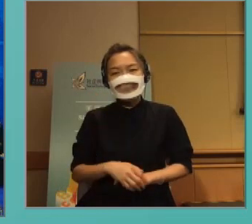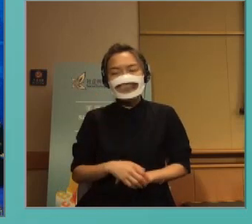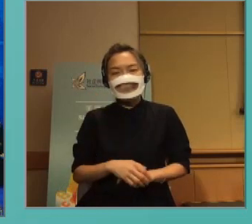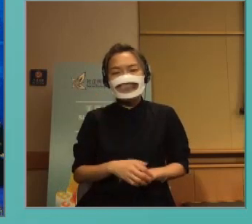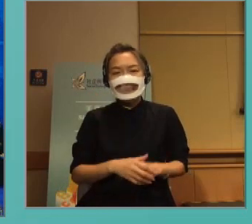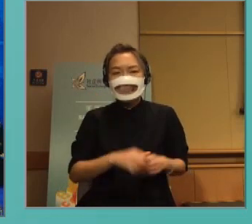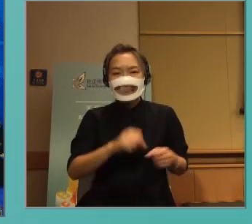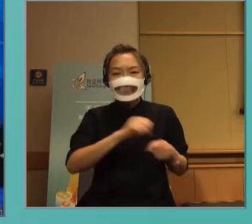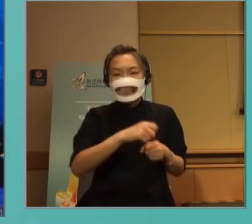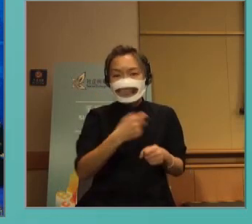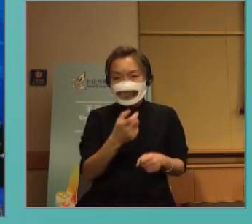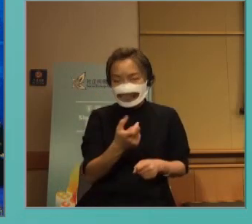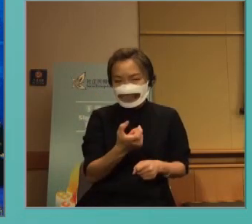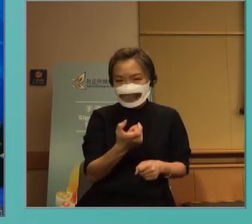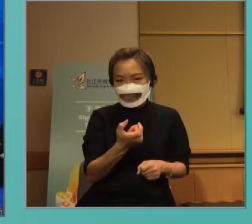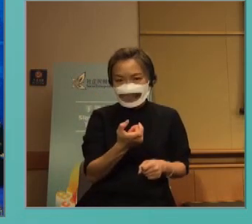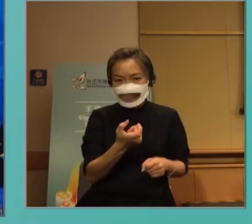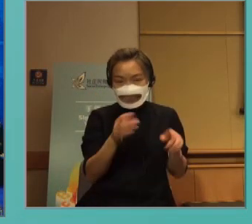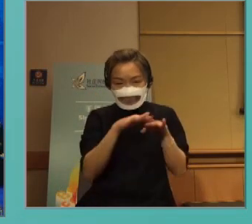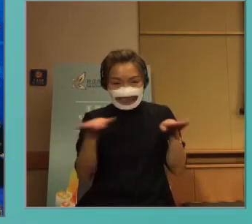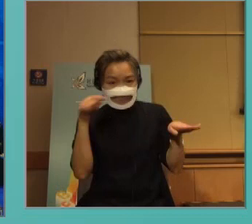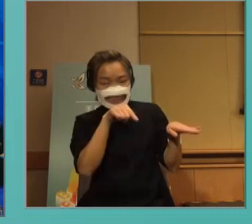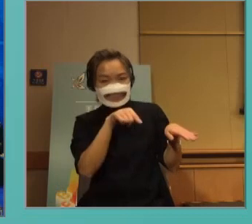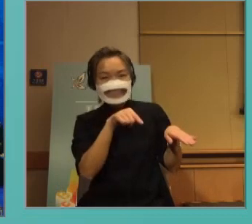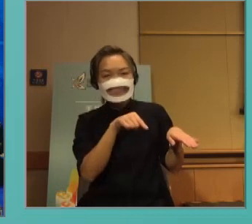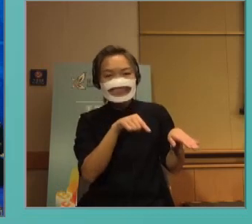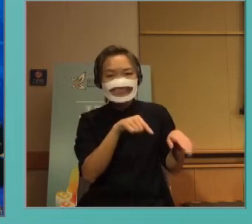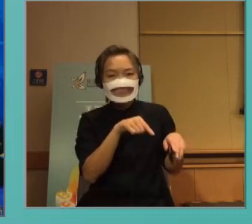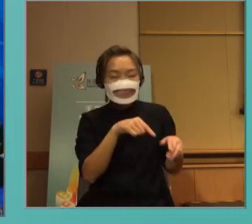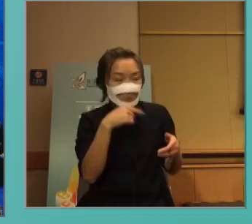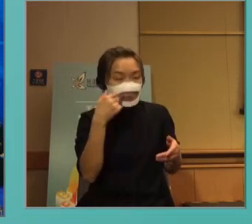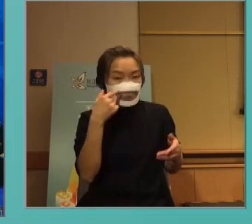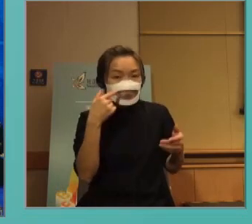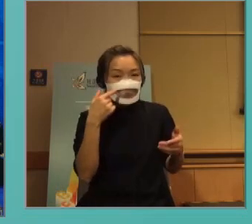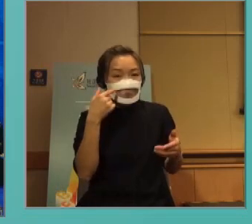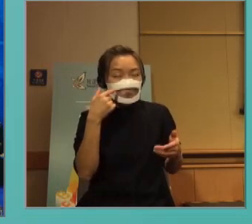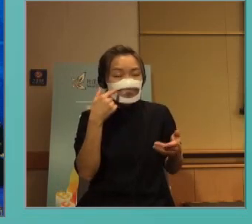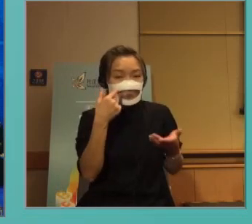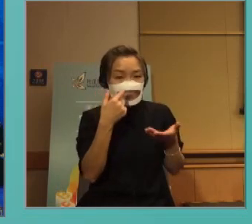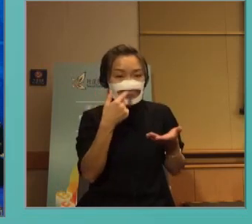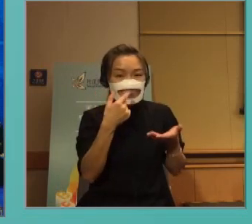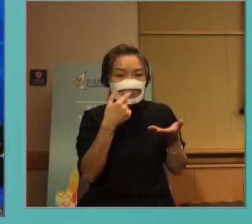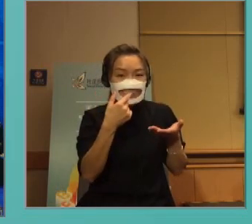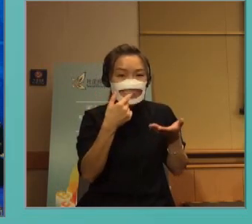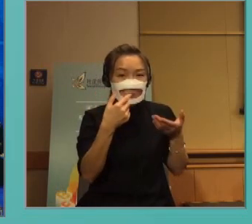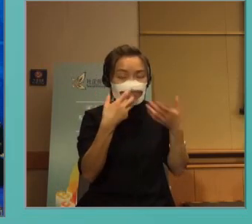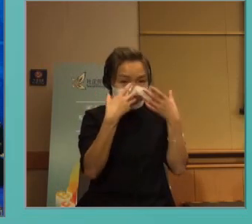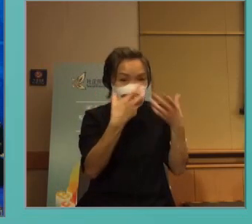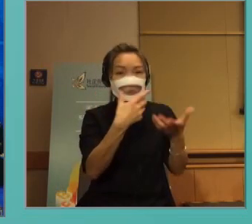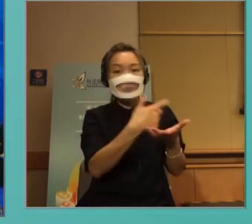NFT uniquely registered on the blockchain, which makes them different from cryptocurrency as